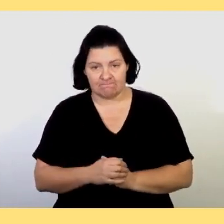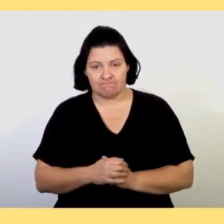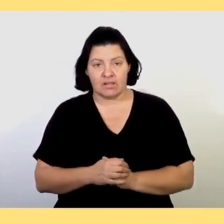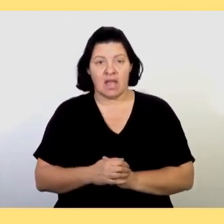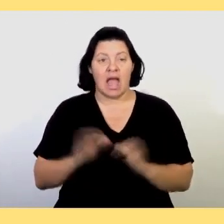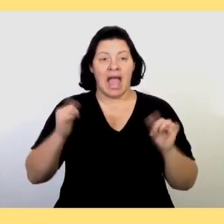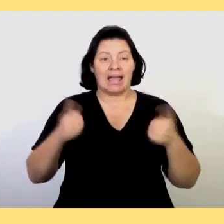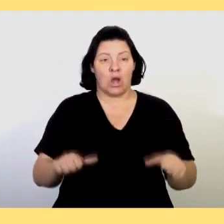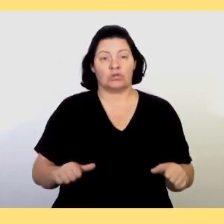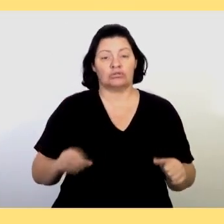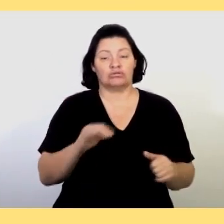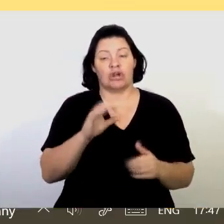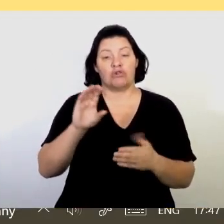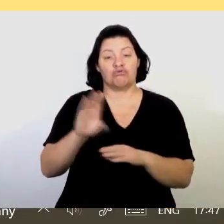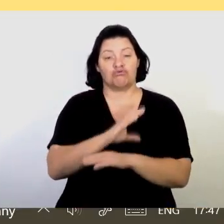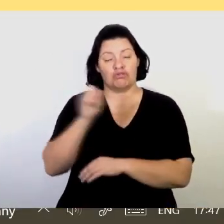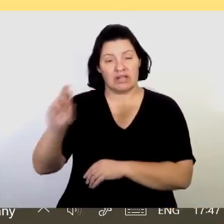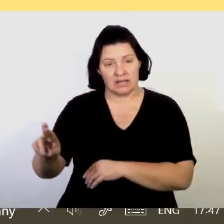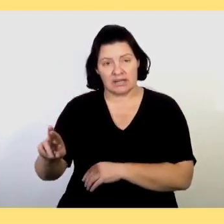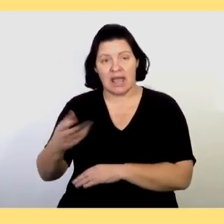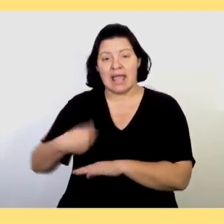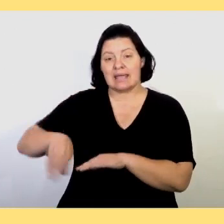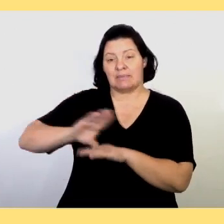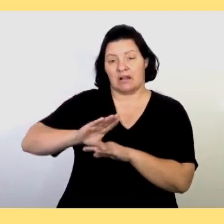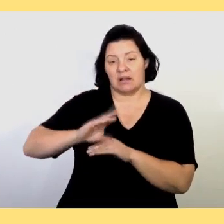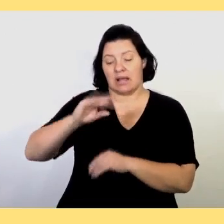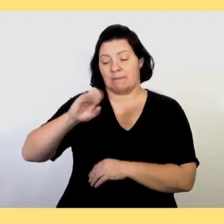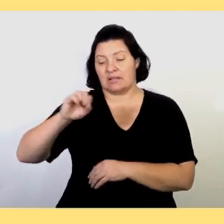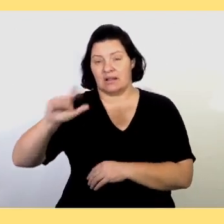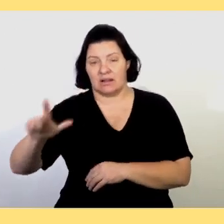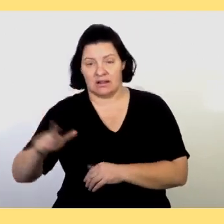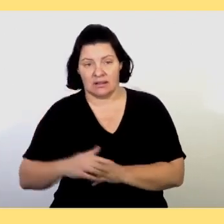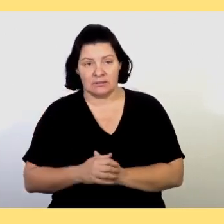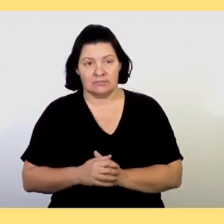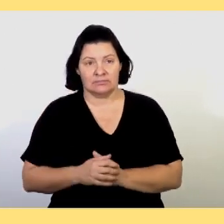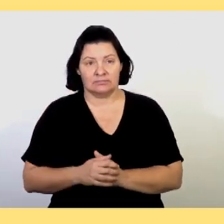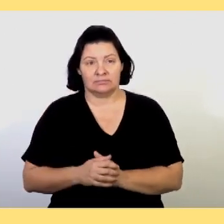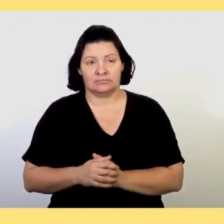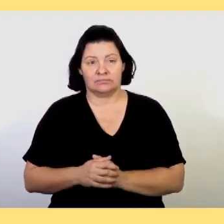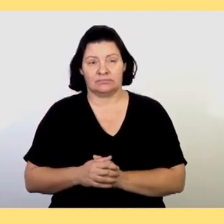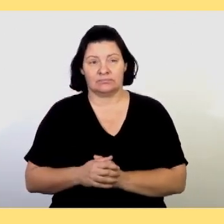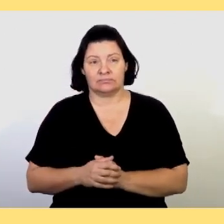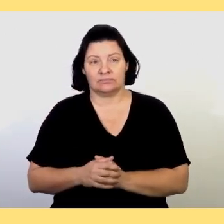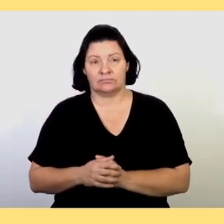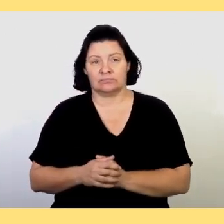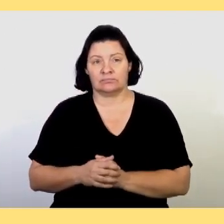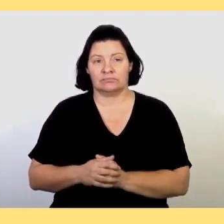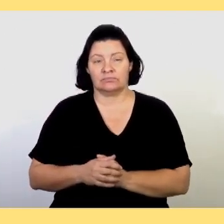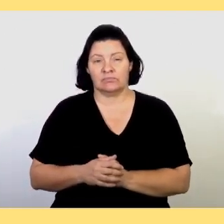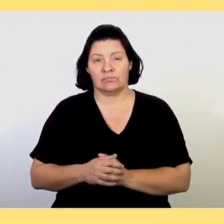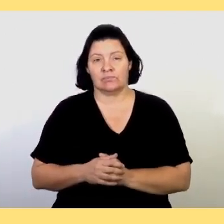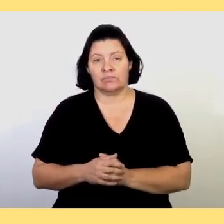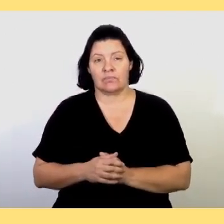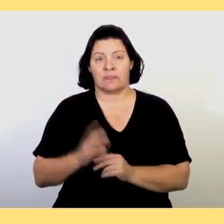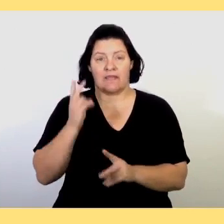Okay, account credited, capital. Okay, let's quickly come back. We are back. Here it's